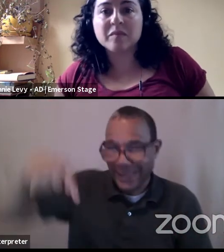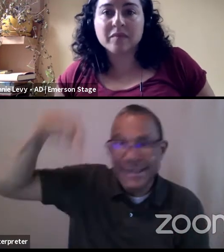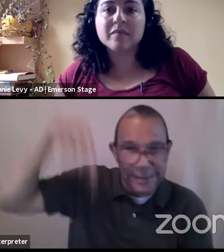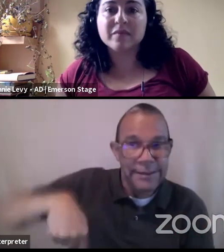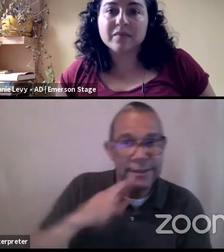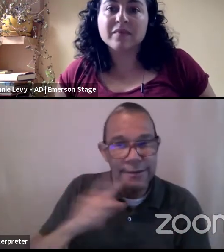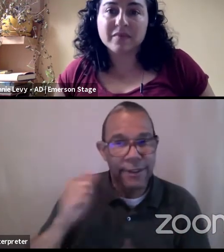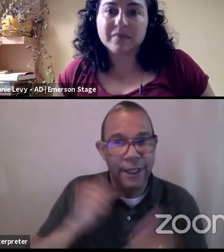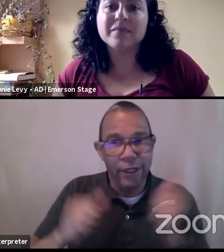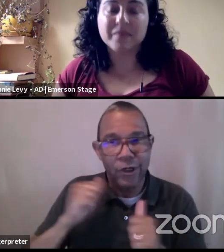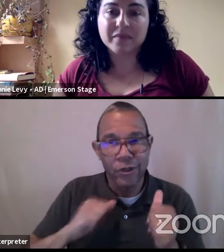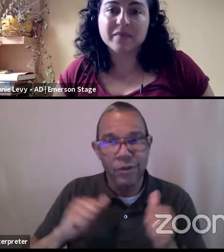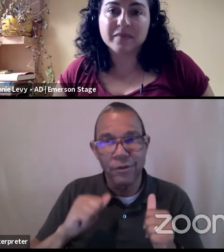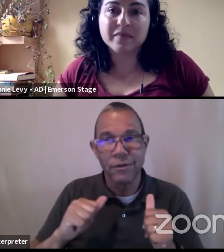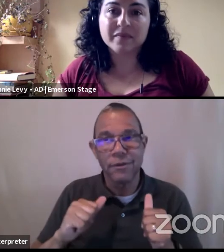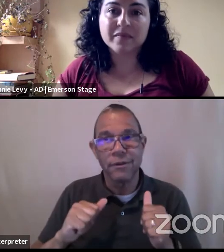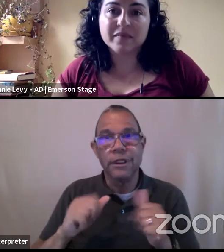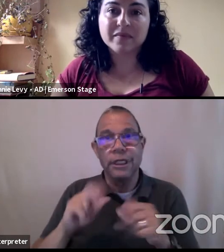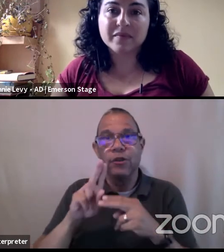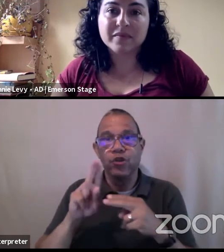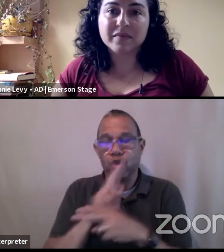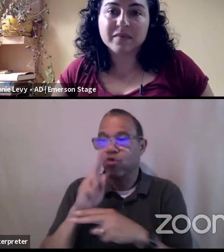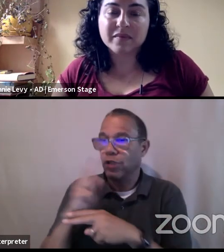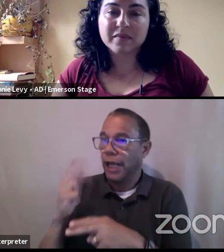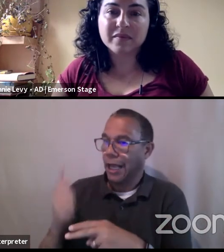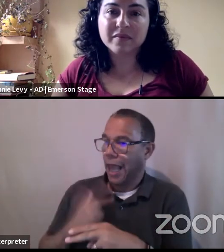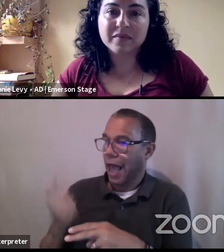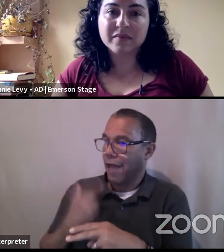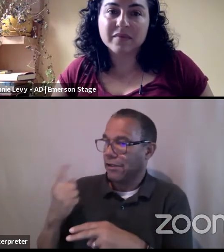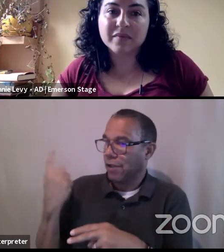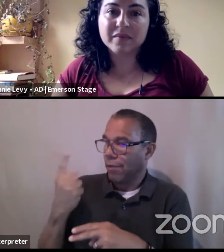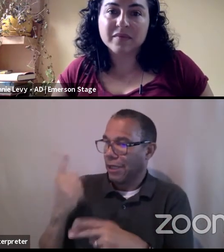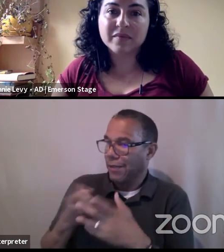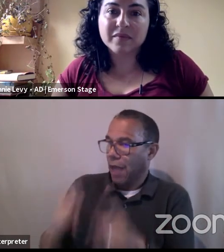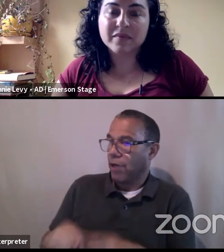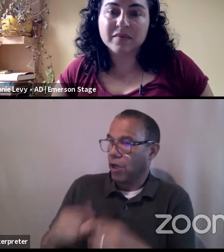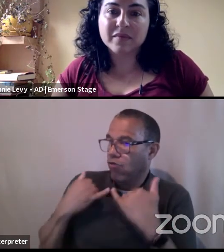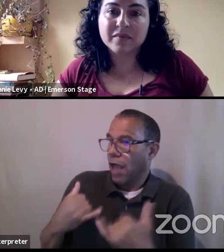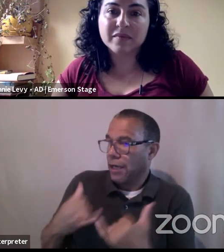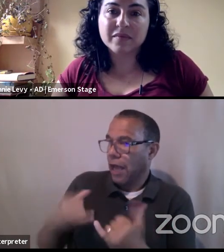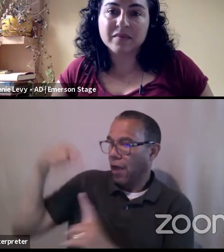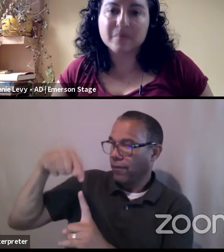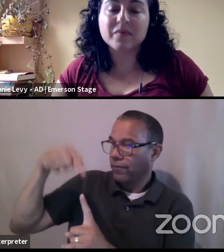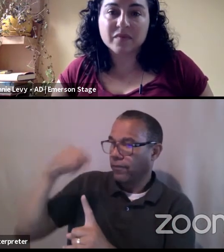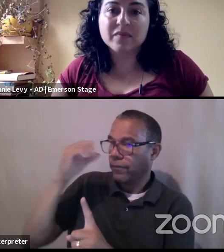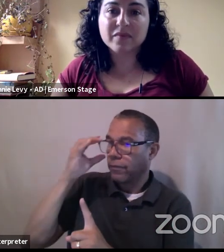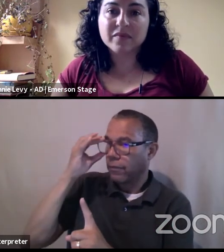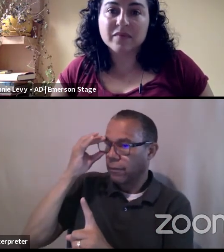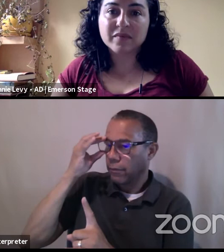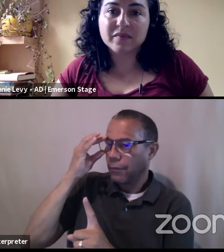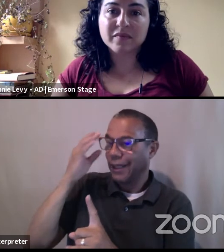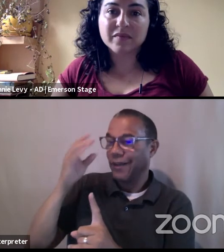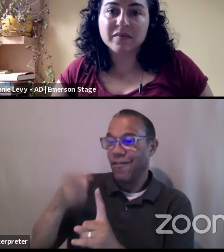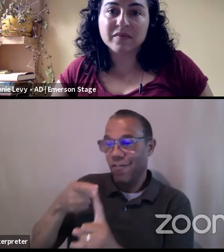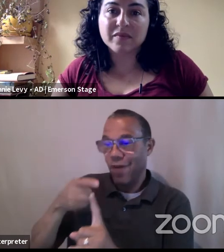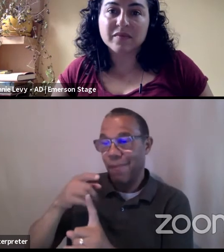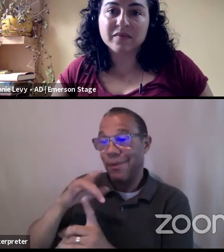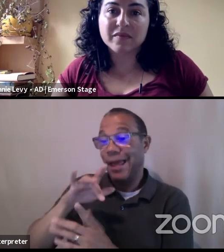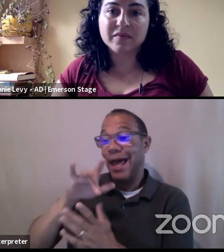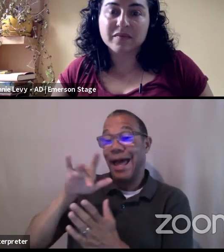a point of pain and it's taking, and it's taking the, uh, uh, you know, the epicenter of, of all of